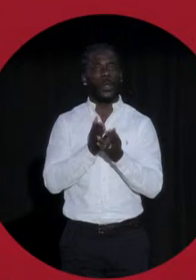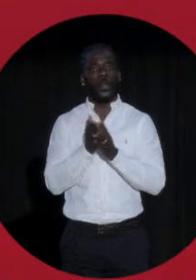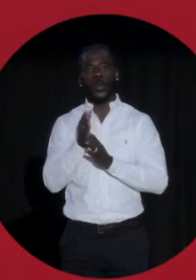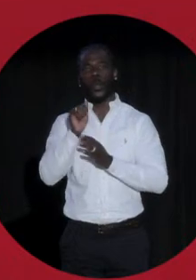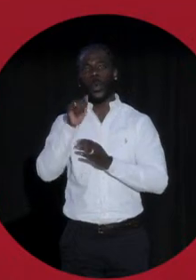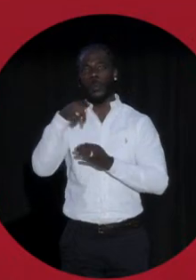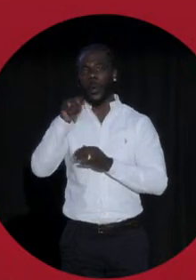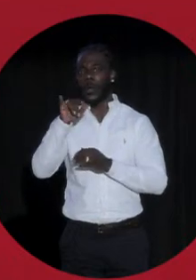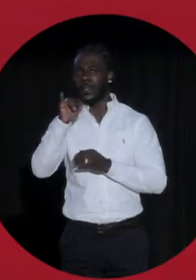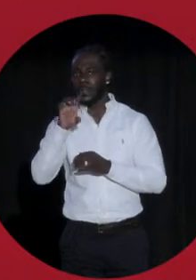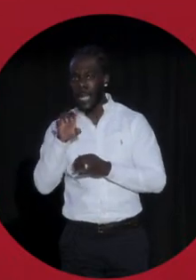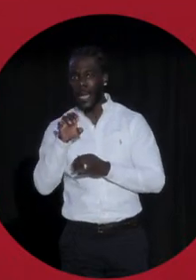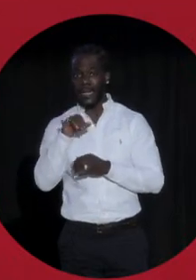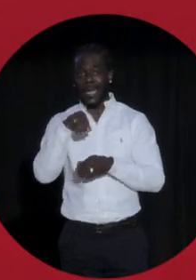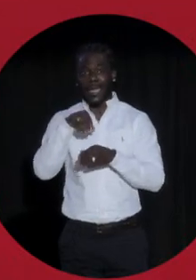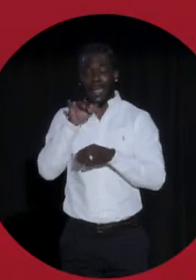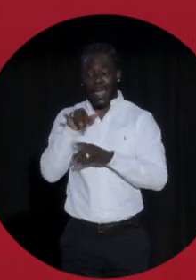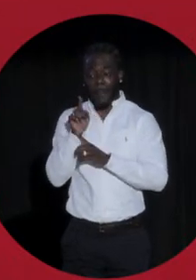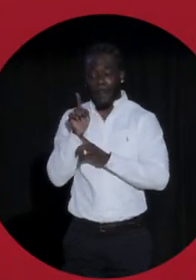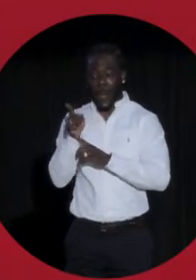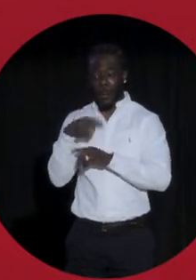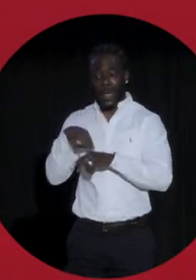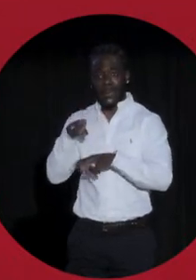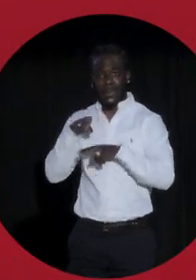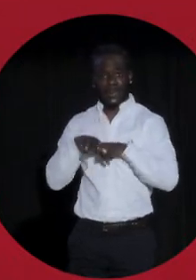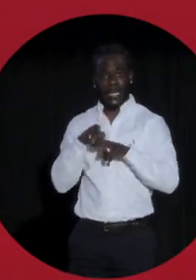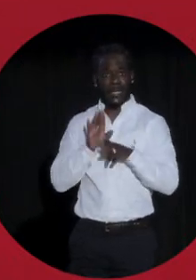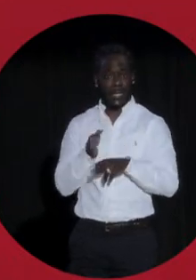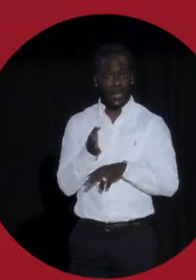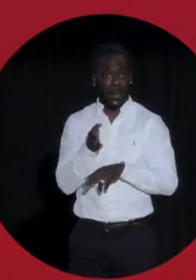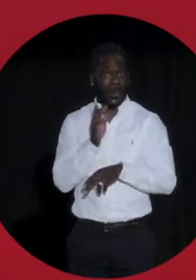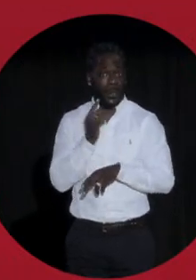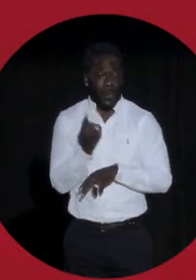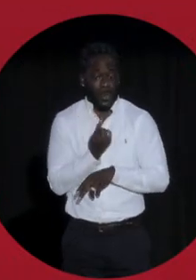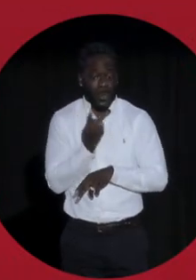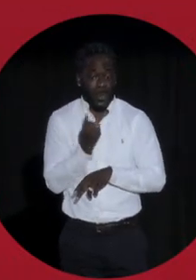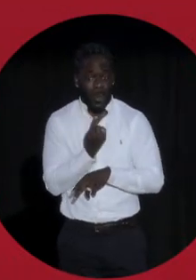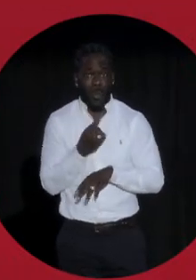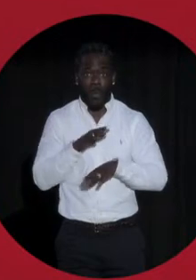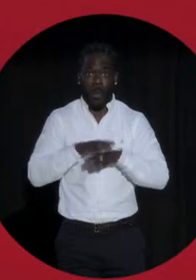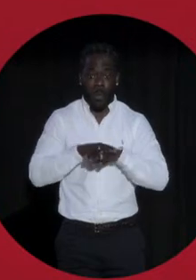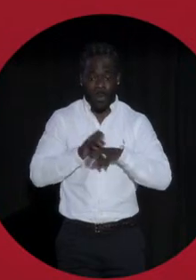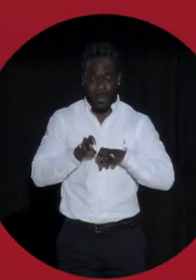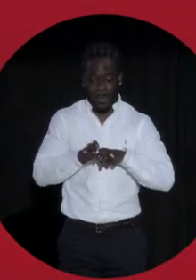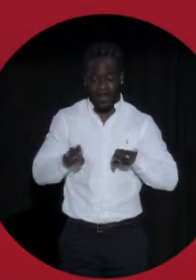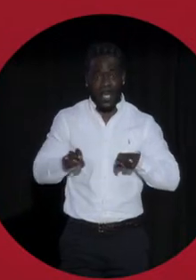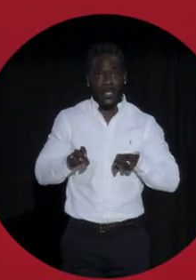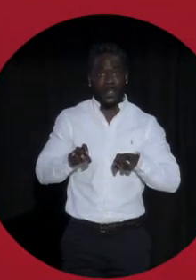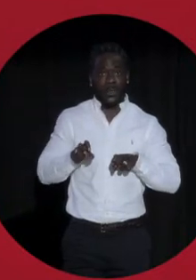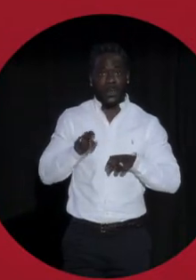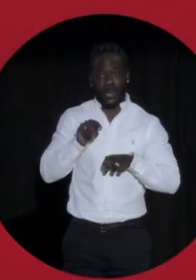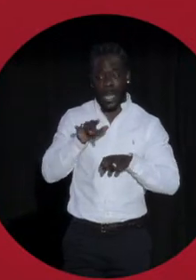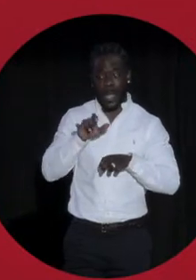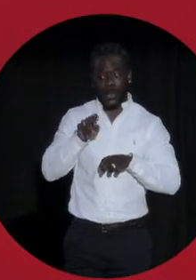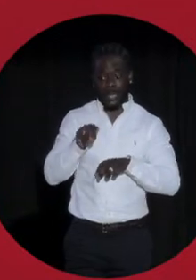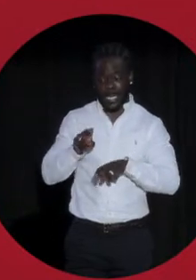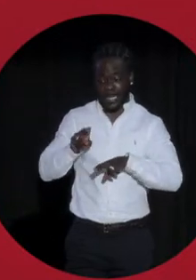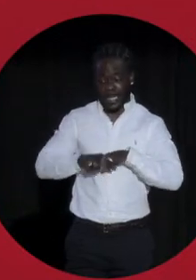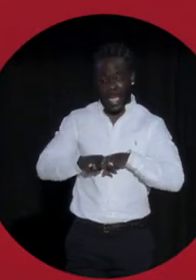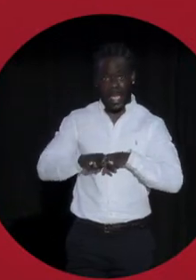that moment, as I sat in the courtyard all alone on the rugged bench where Mandela sit